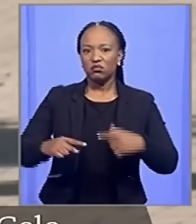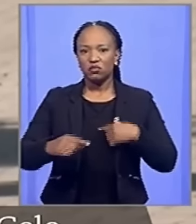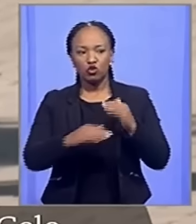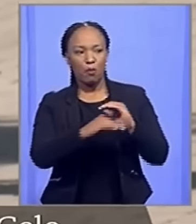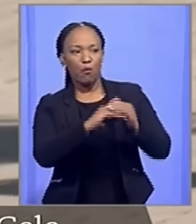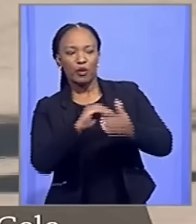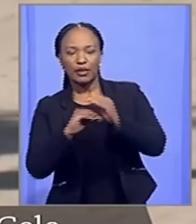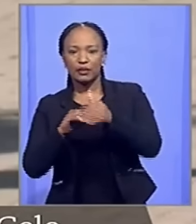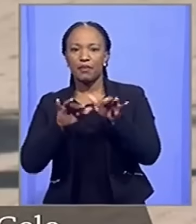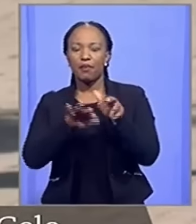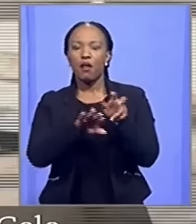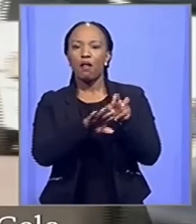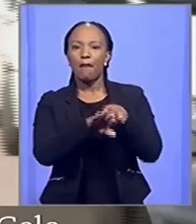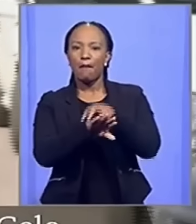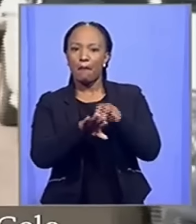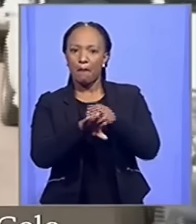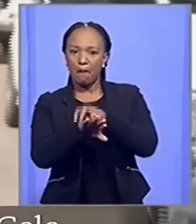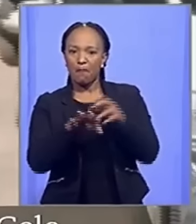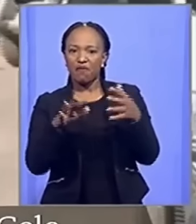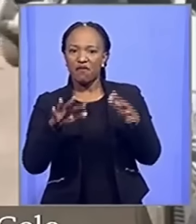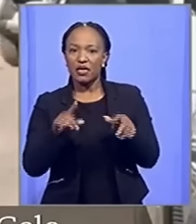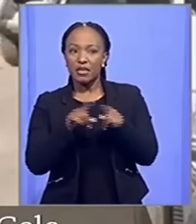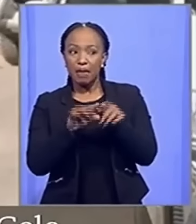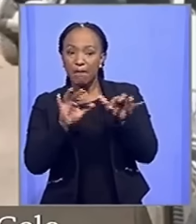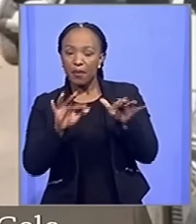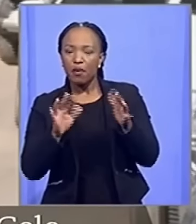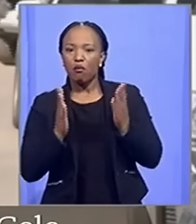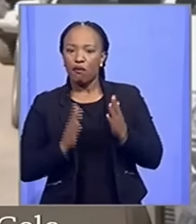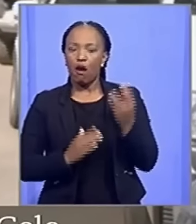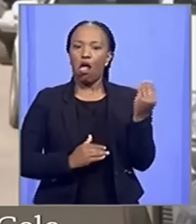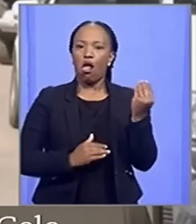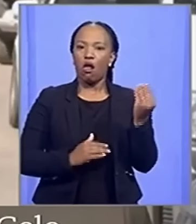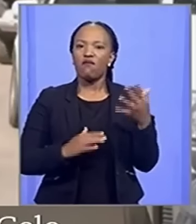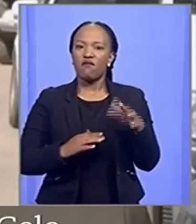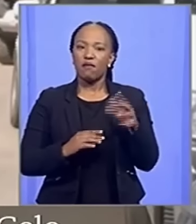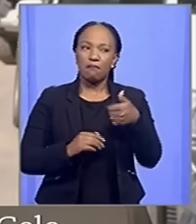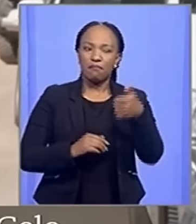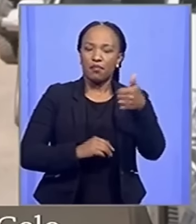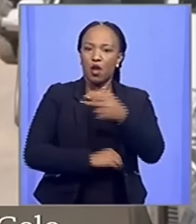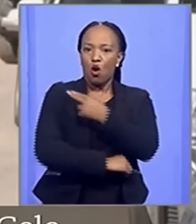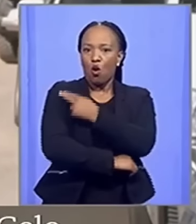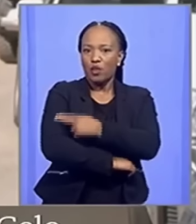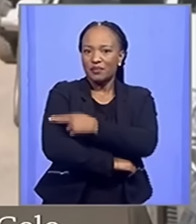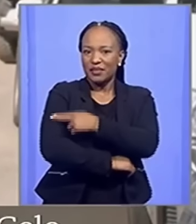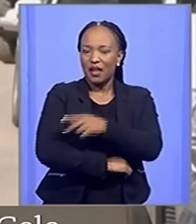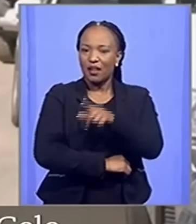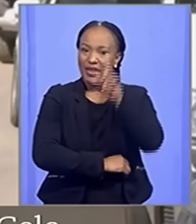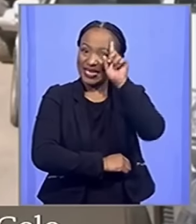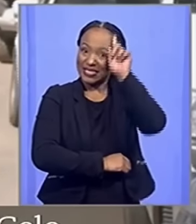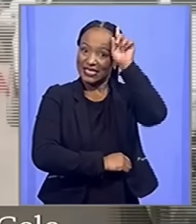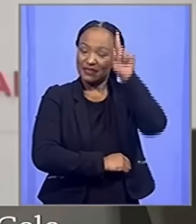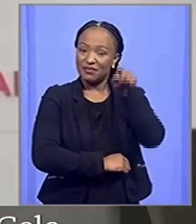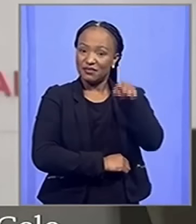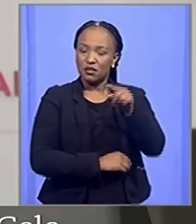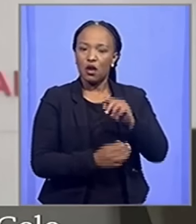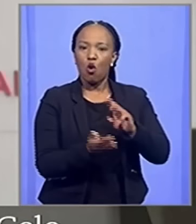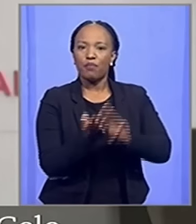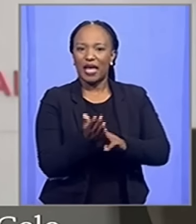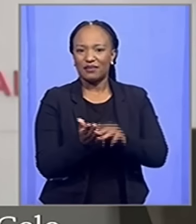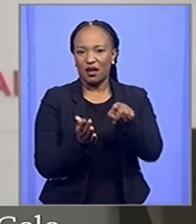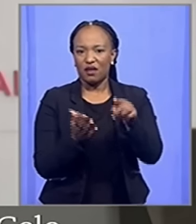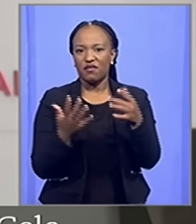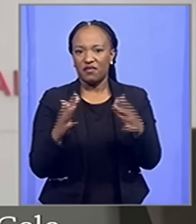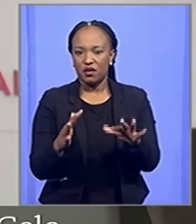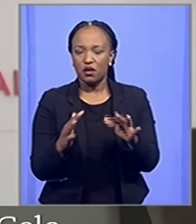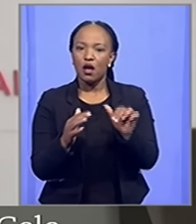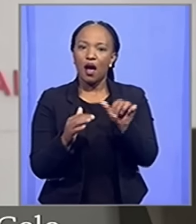bakgweetsi ba ba gobetseng. Batho ba ba gobetseng ba ne morago ba romelwa kwa bookelong jwa Nelson Mandela kwa Mthatha, mme basireletsi ba ba